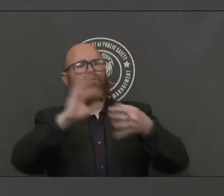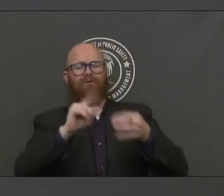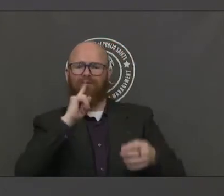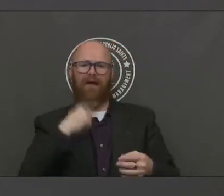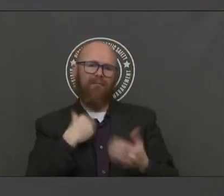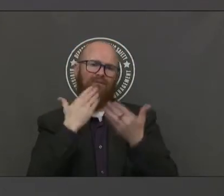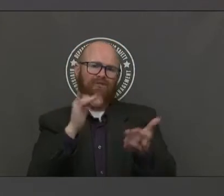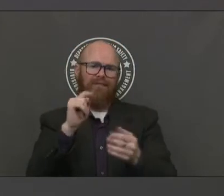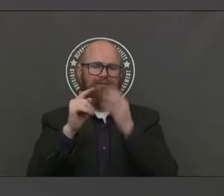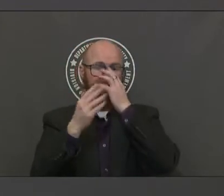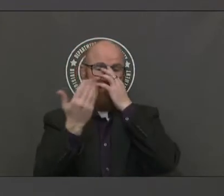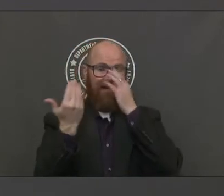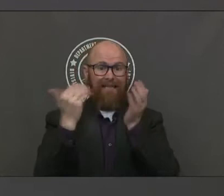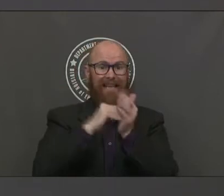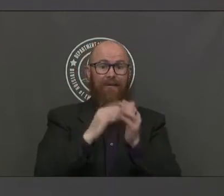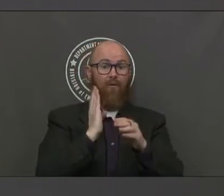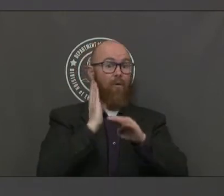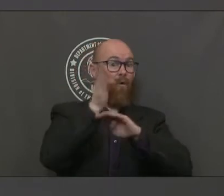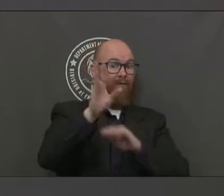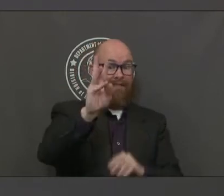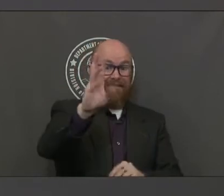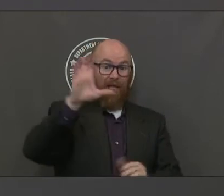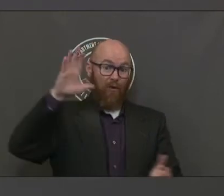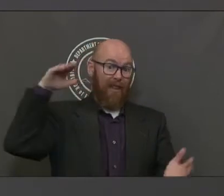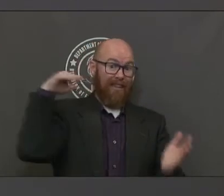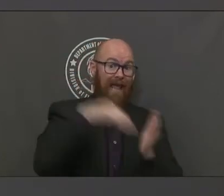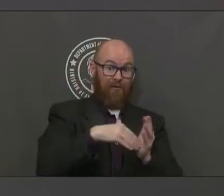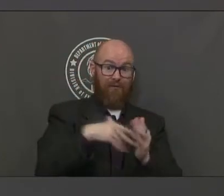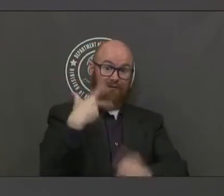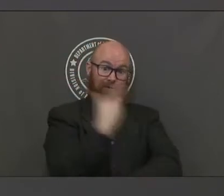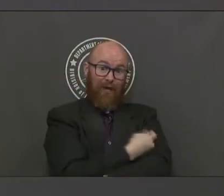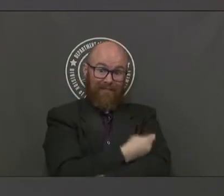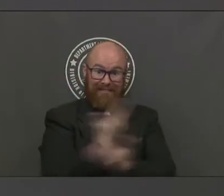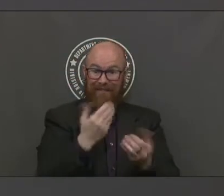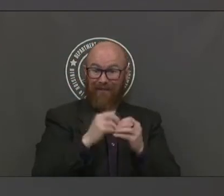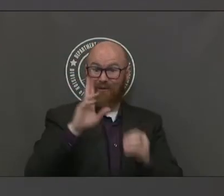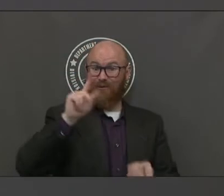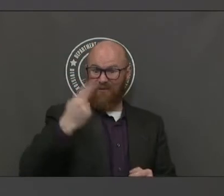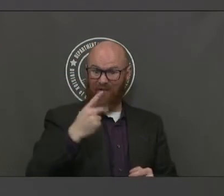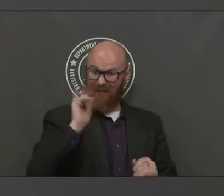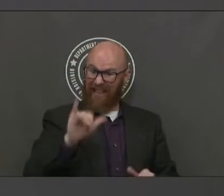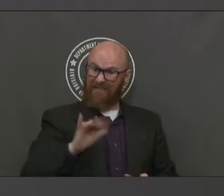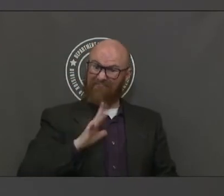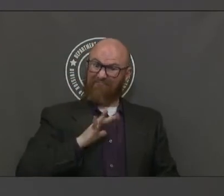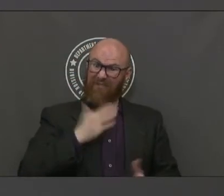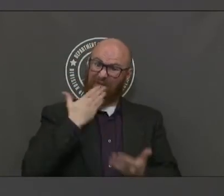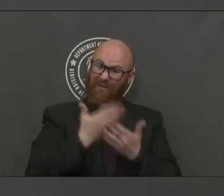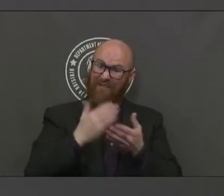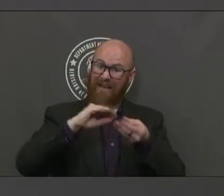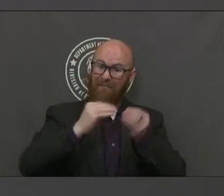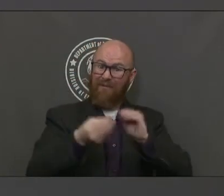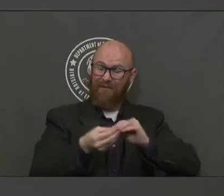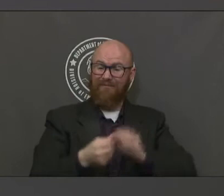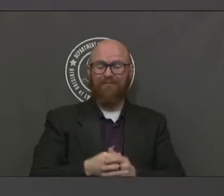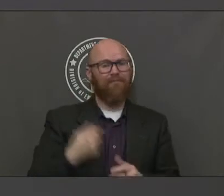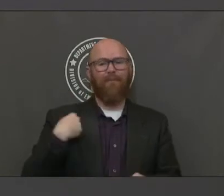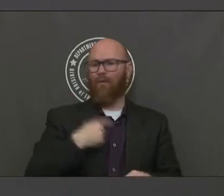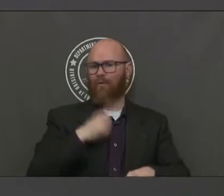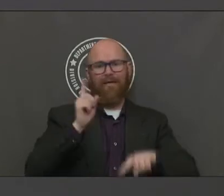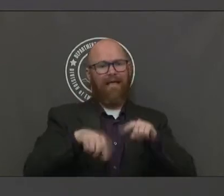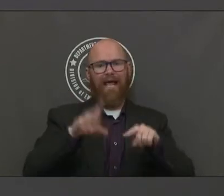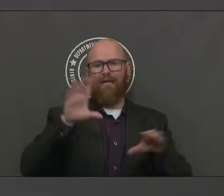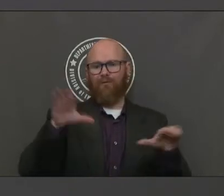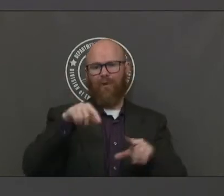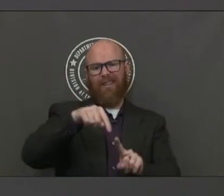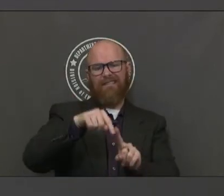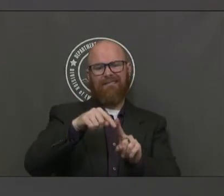over 600,000 doses now delivered in the state of Utah, and so we can't do this. We can't do this without